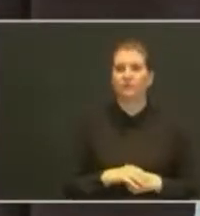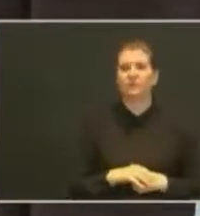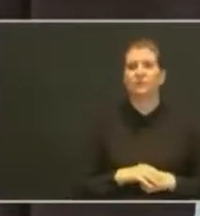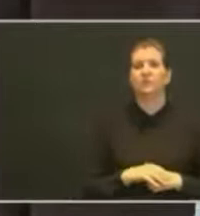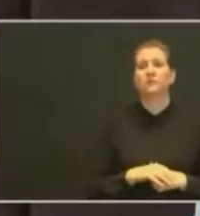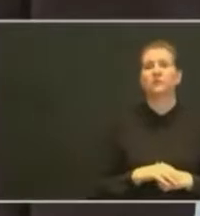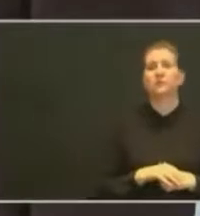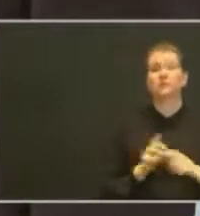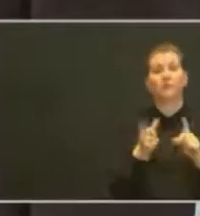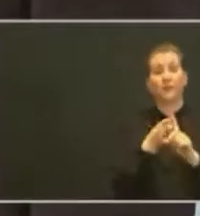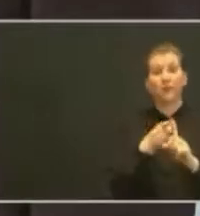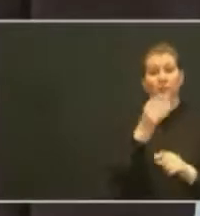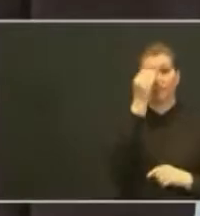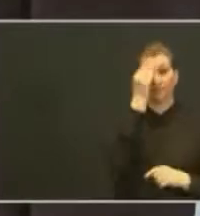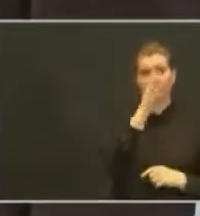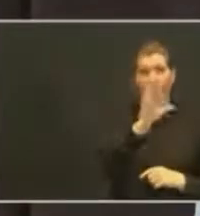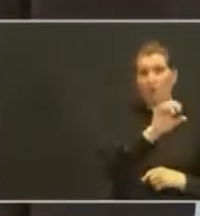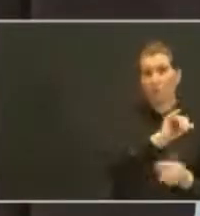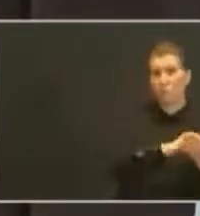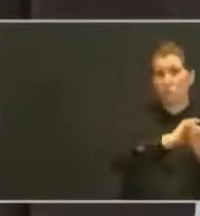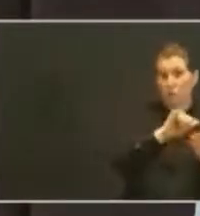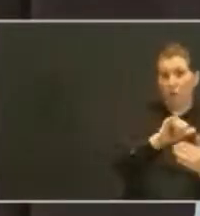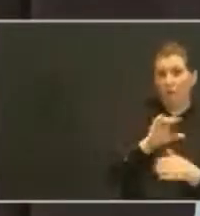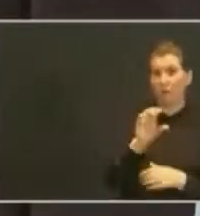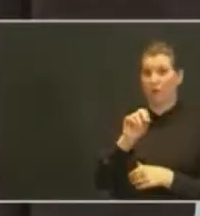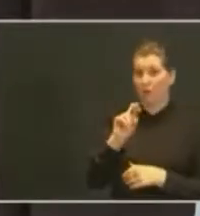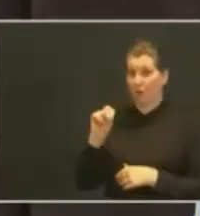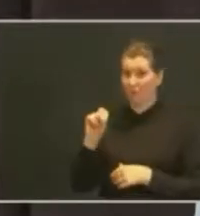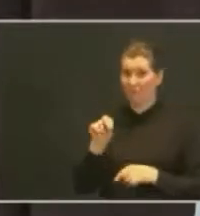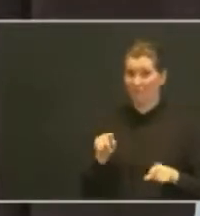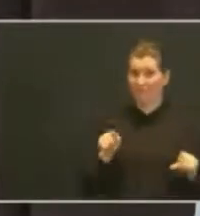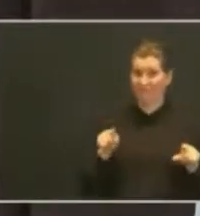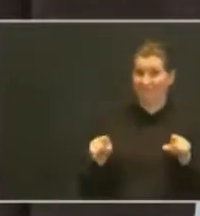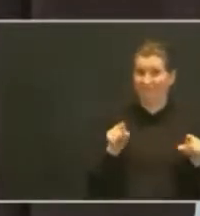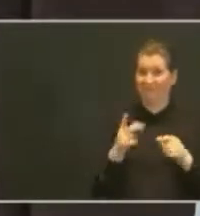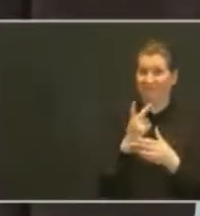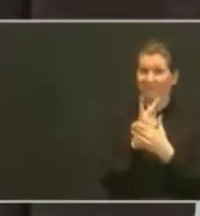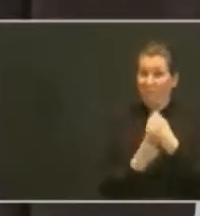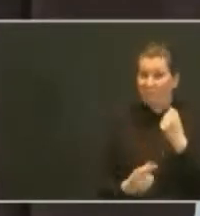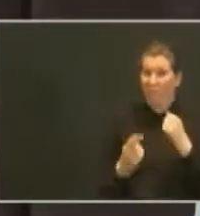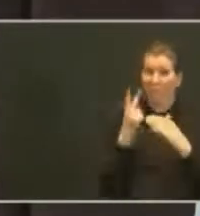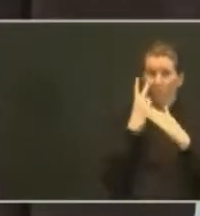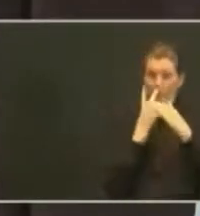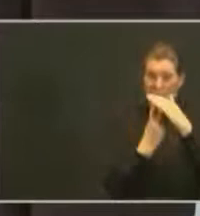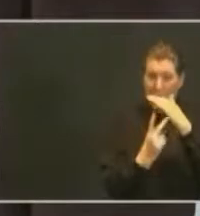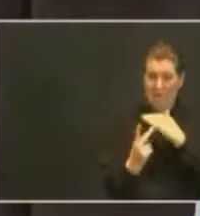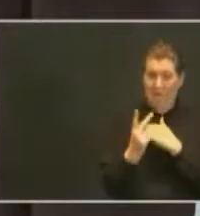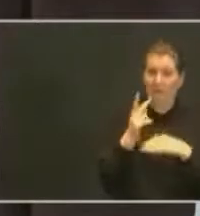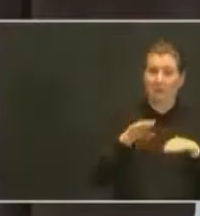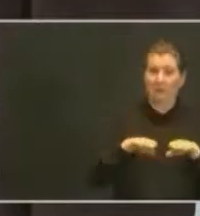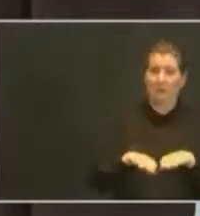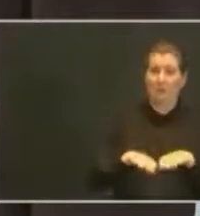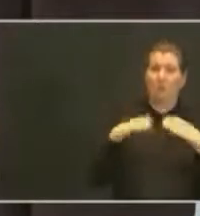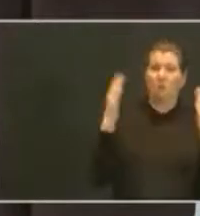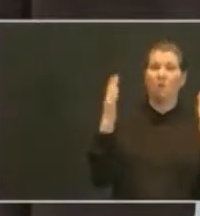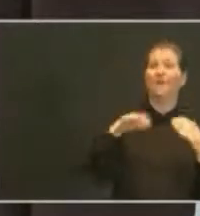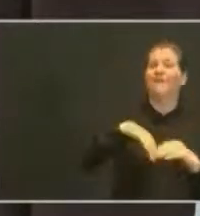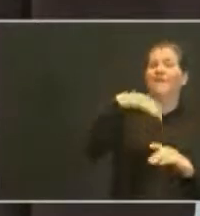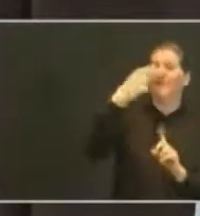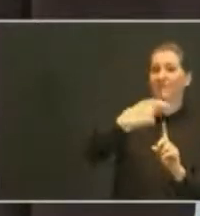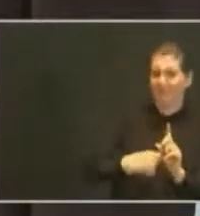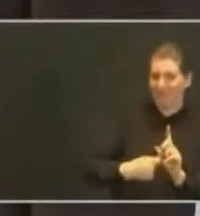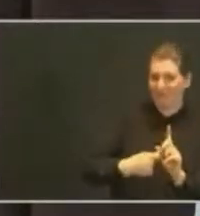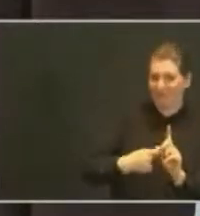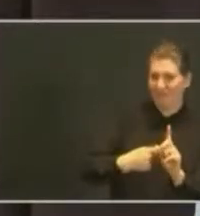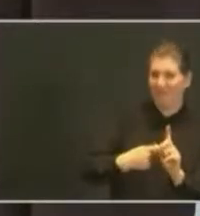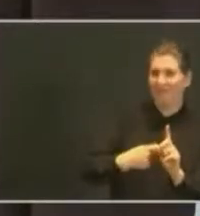and Connecticut, they're predicting that they will open their guidelines, that they'll add flexibility in a month. Last week,